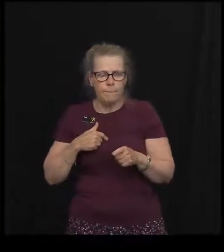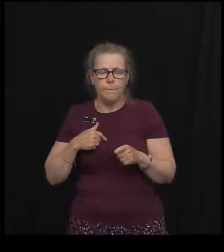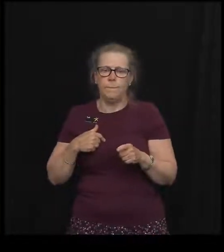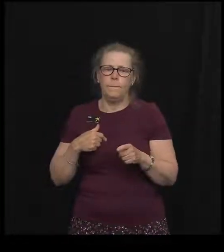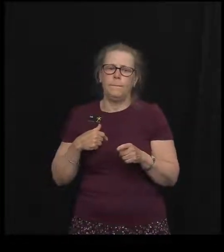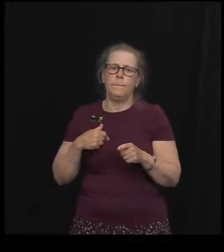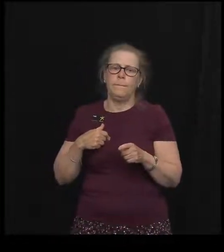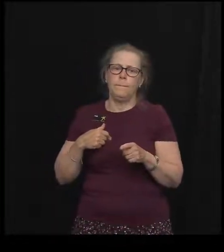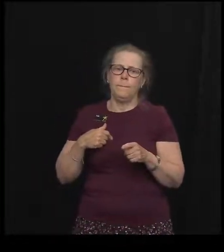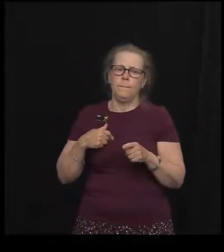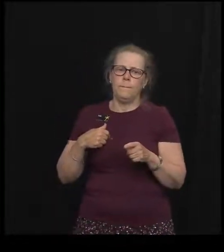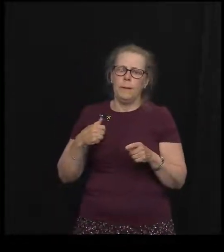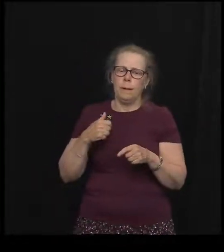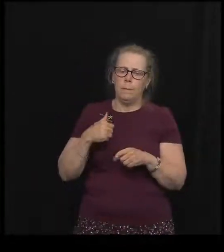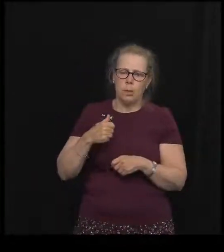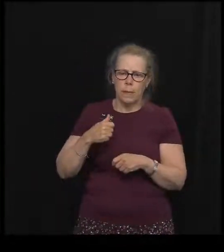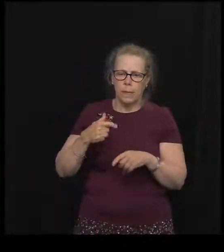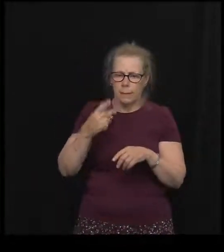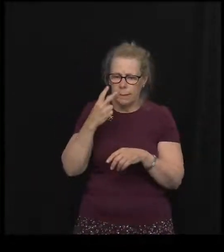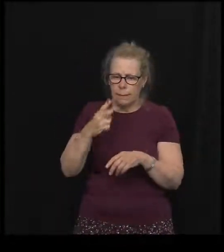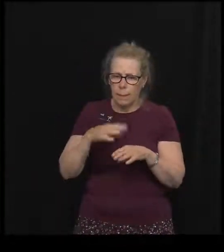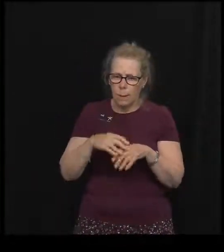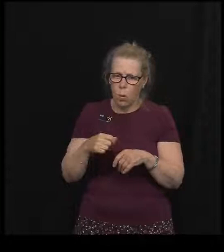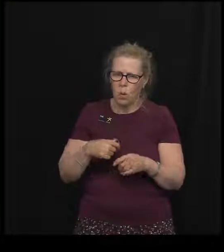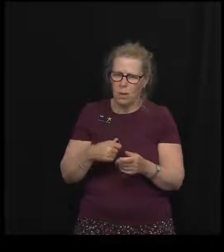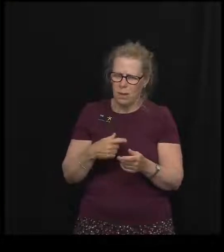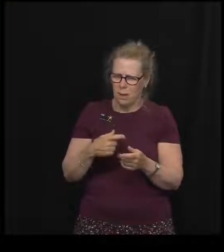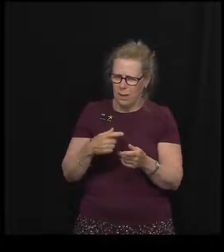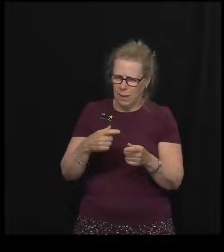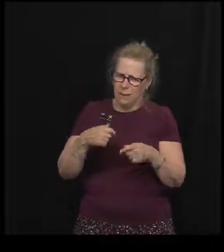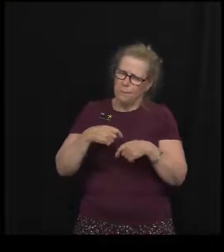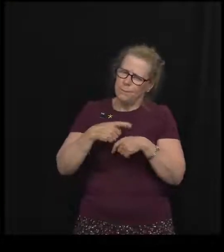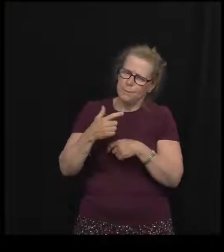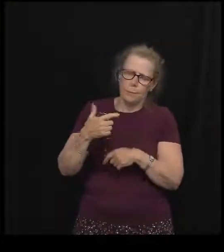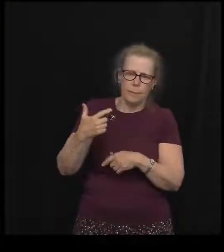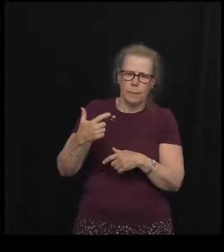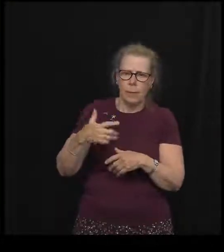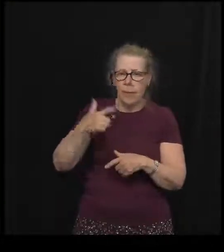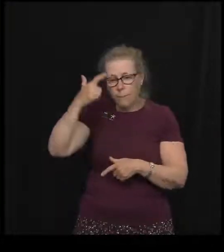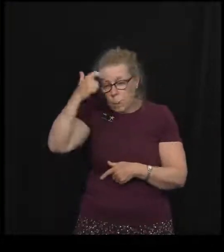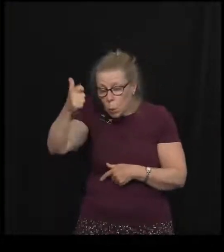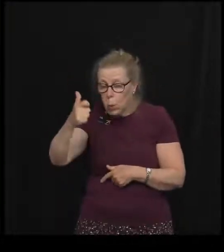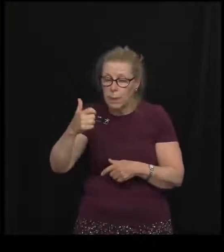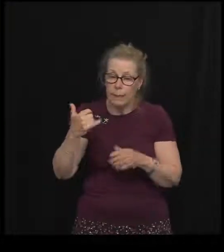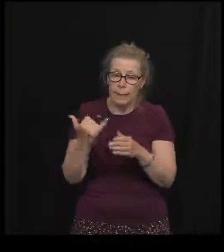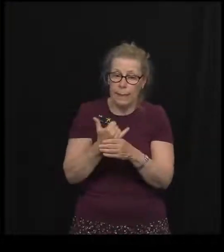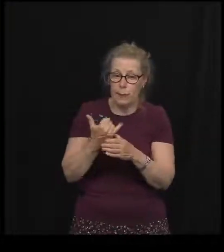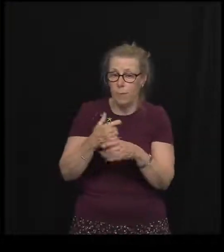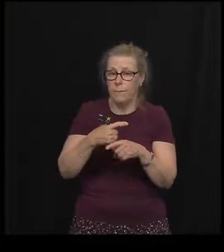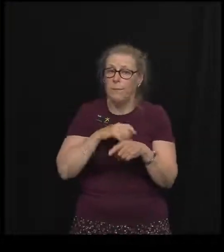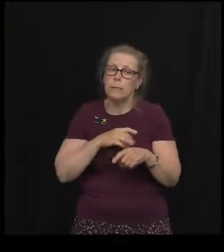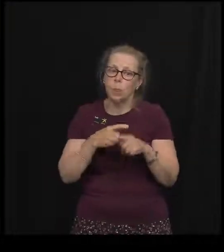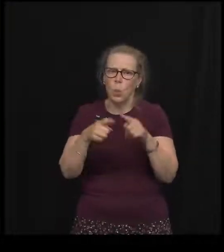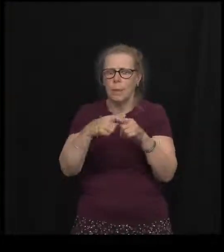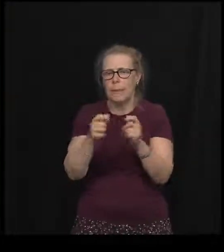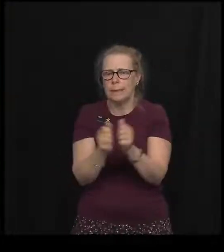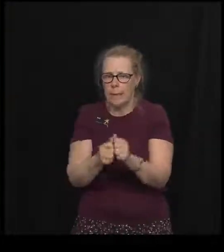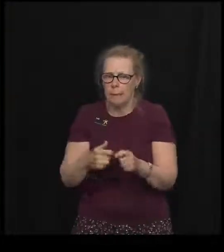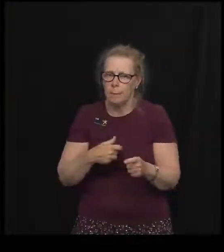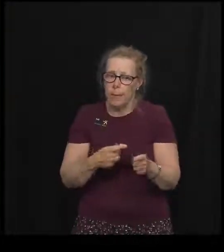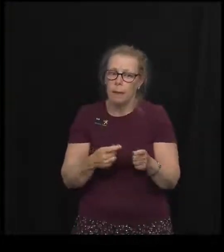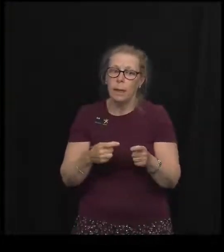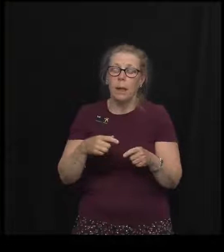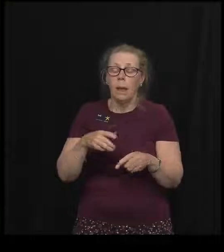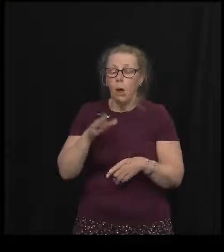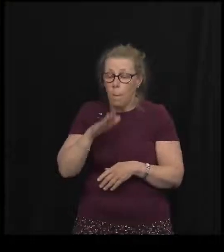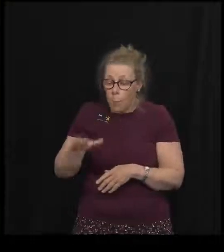at accountability frameworks. Right? It was born in Uganda, and the optics was to say, in many times, children would go to school.